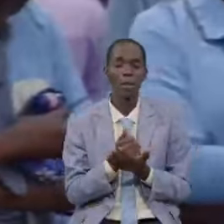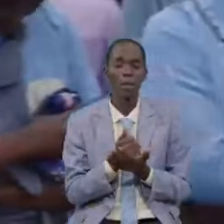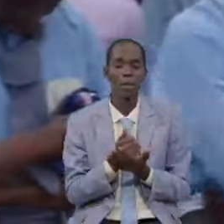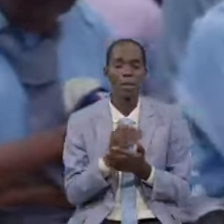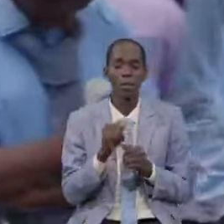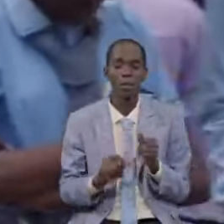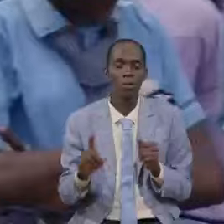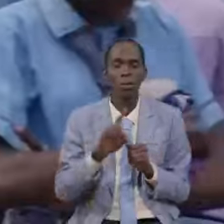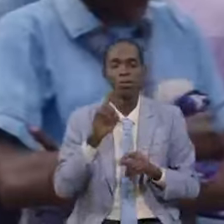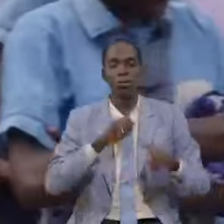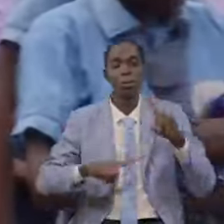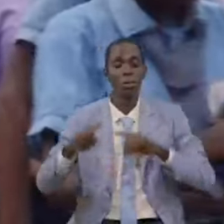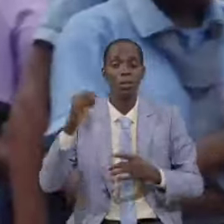shout.